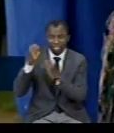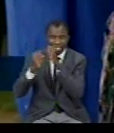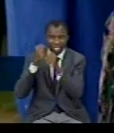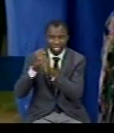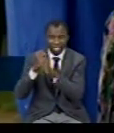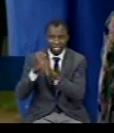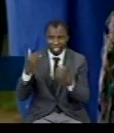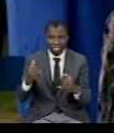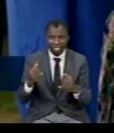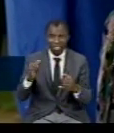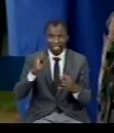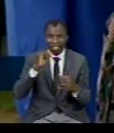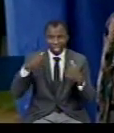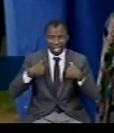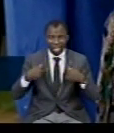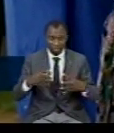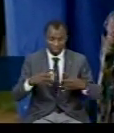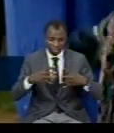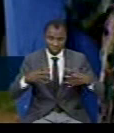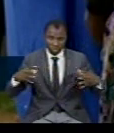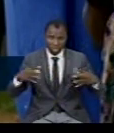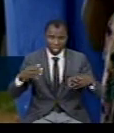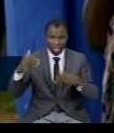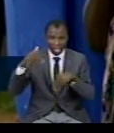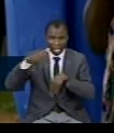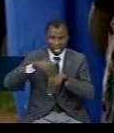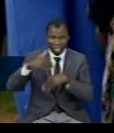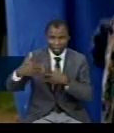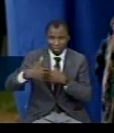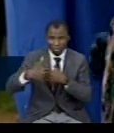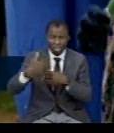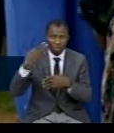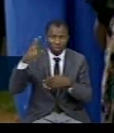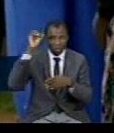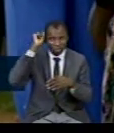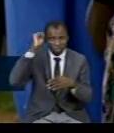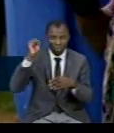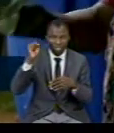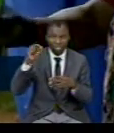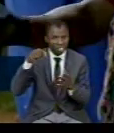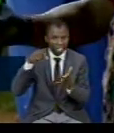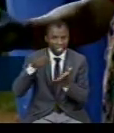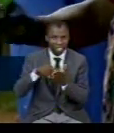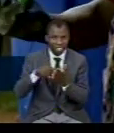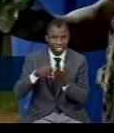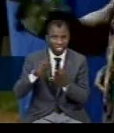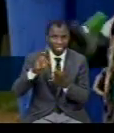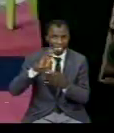a swelling at the back of this right